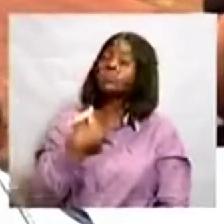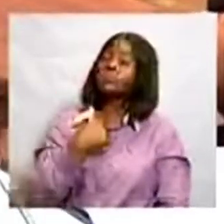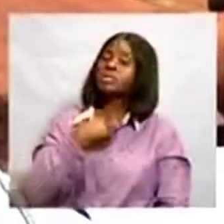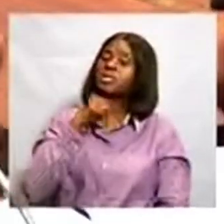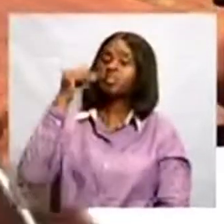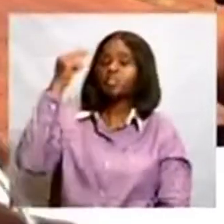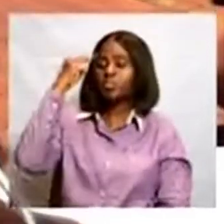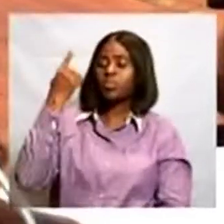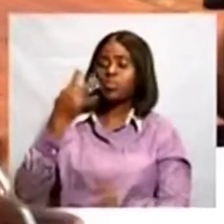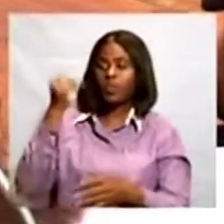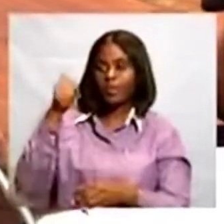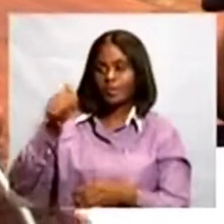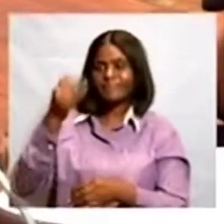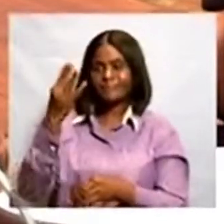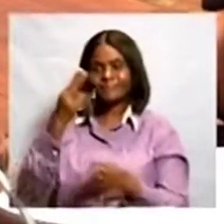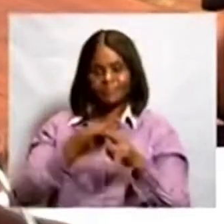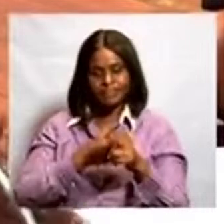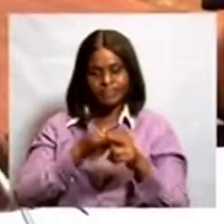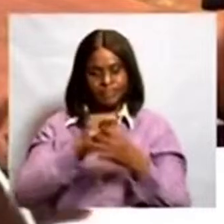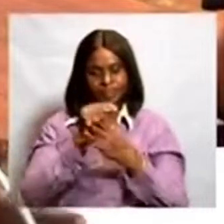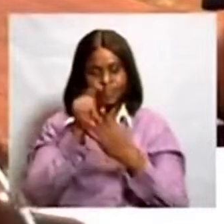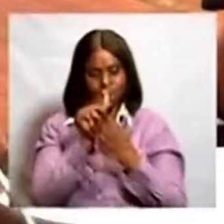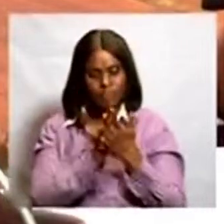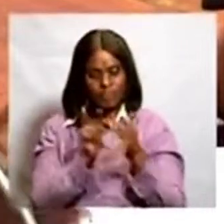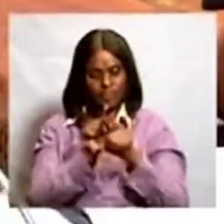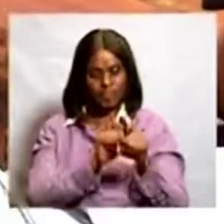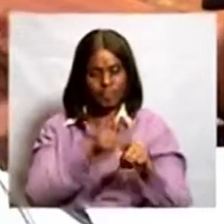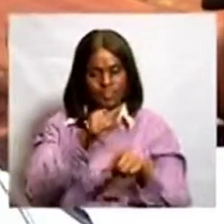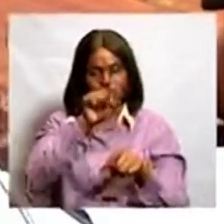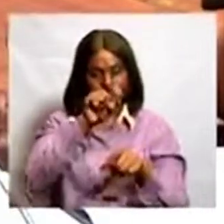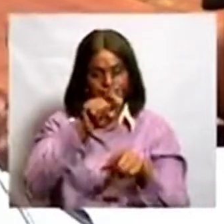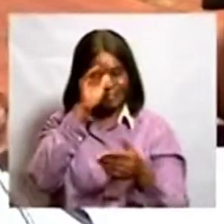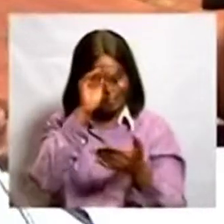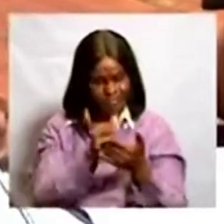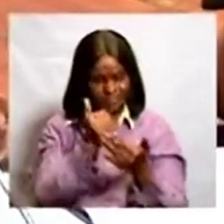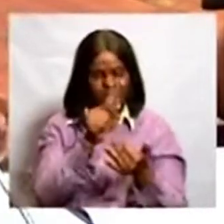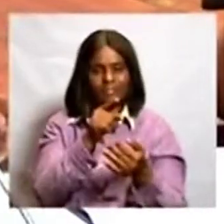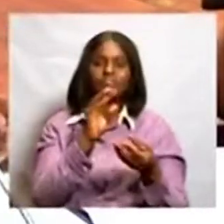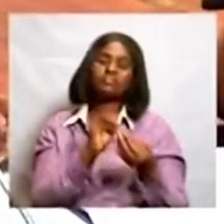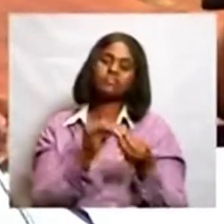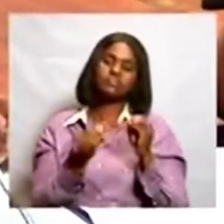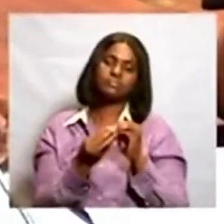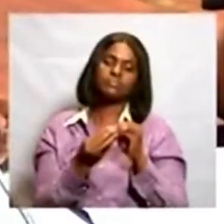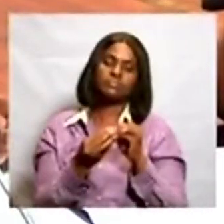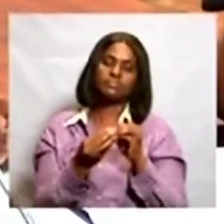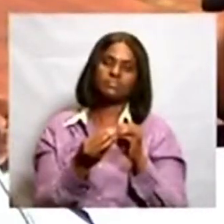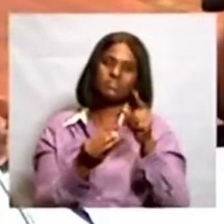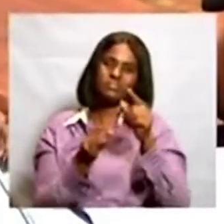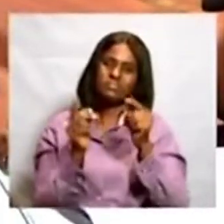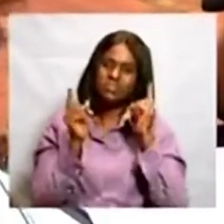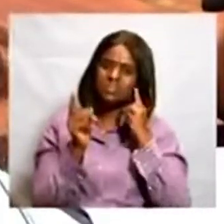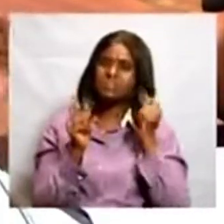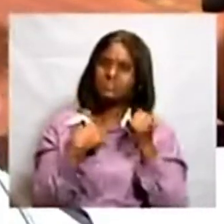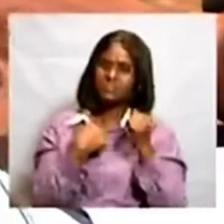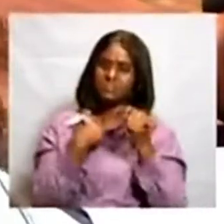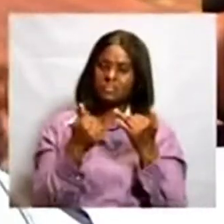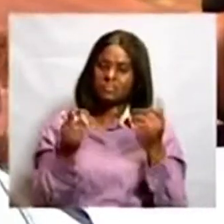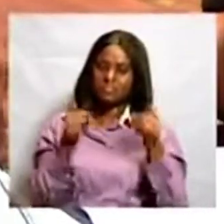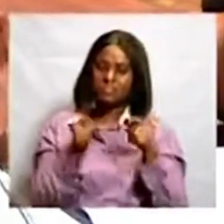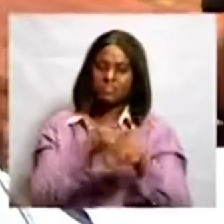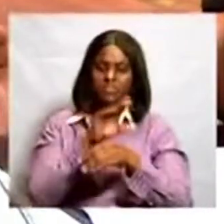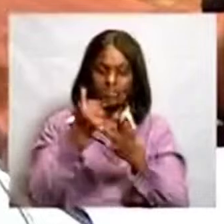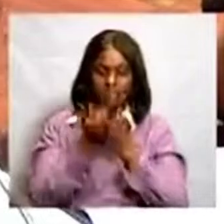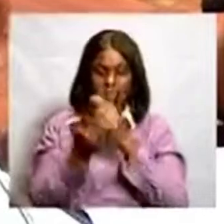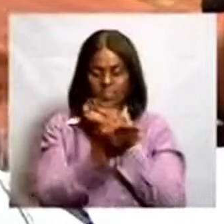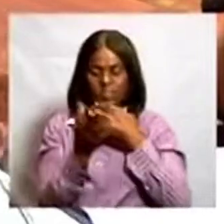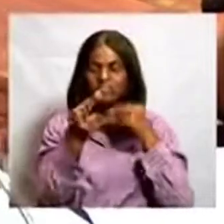makes them take 4 months. Whether it's a law, there is need for them to reduce the number. Are you with me here? So that when all